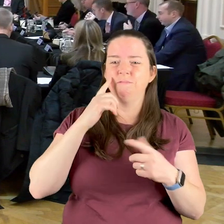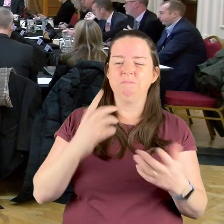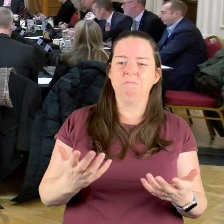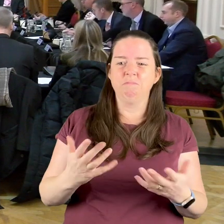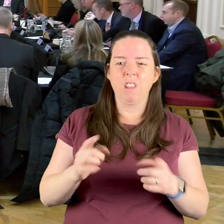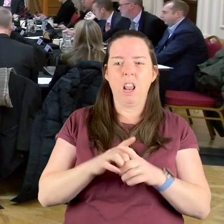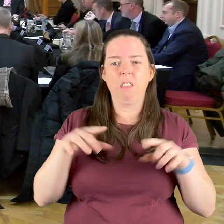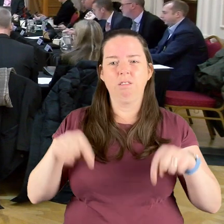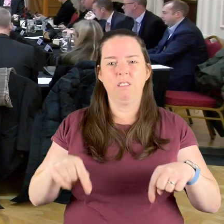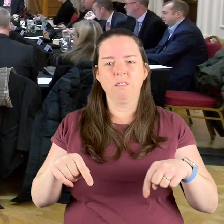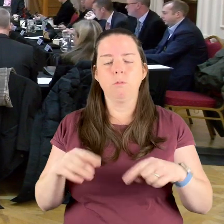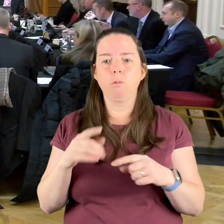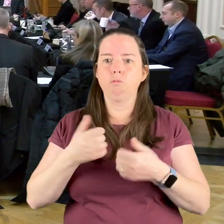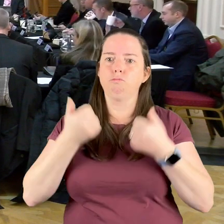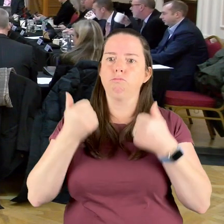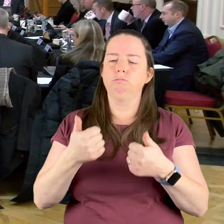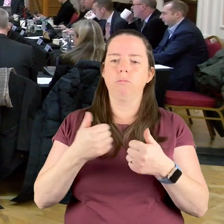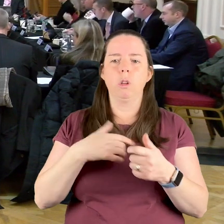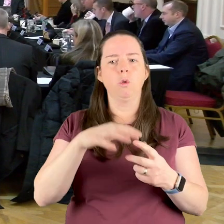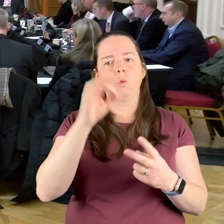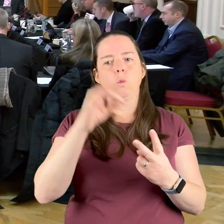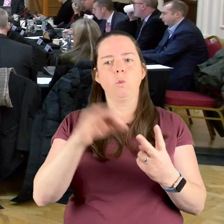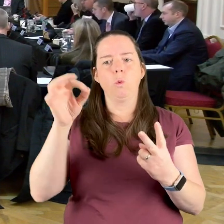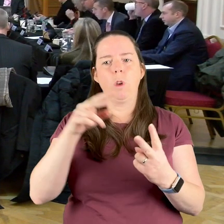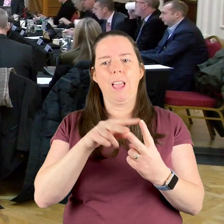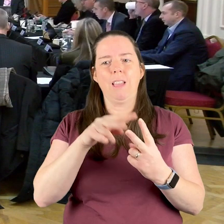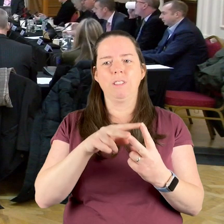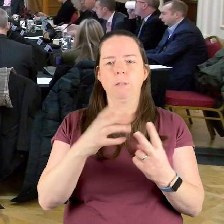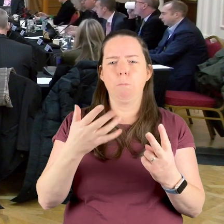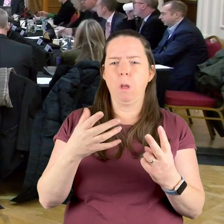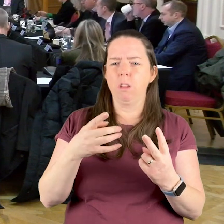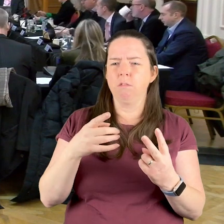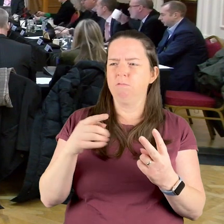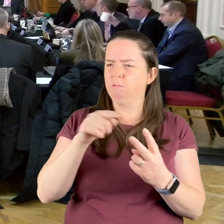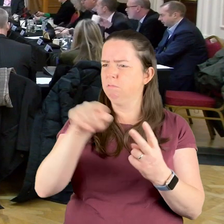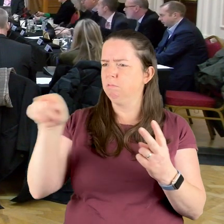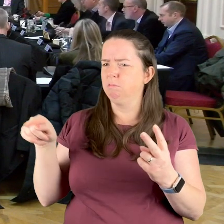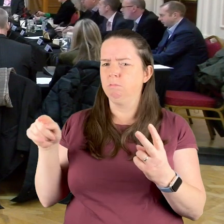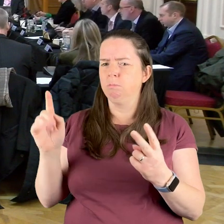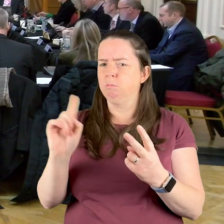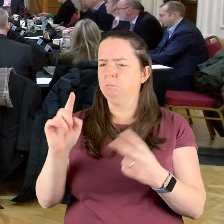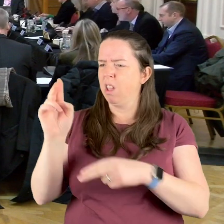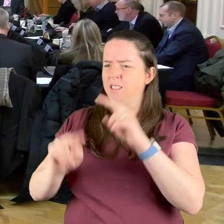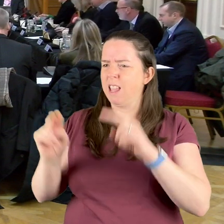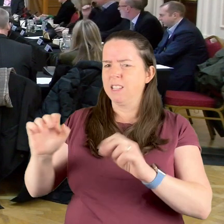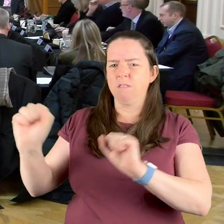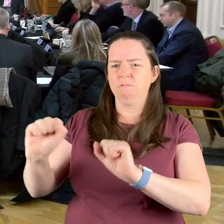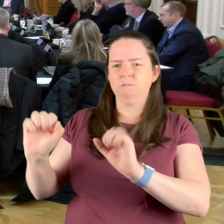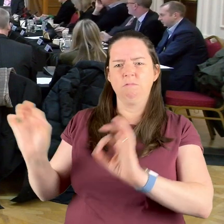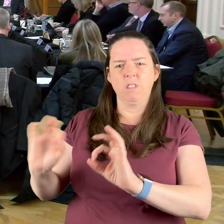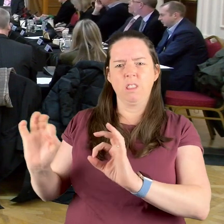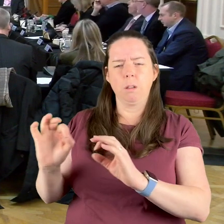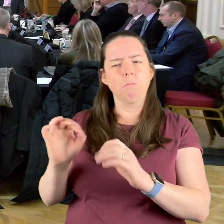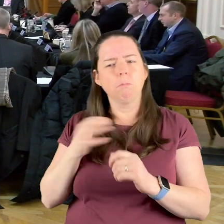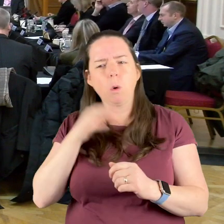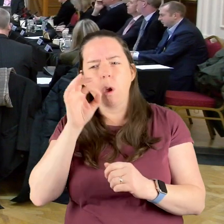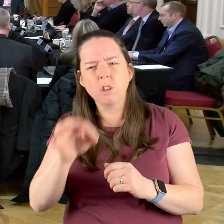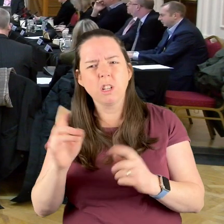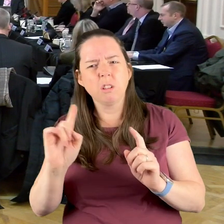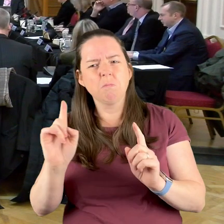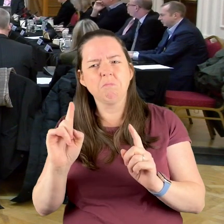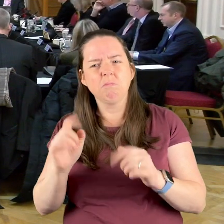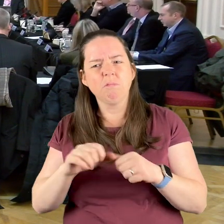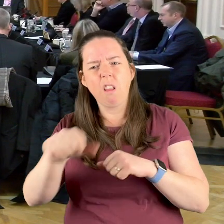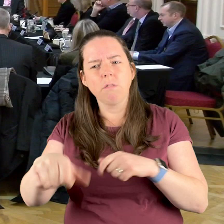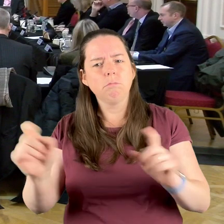first time we've done this, I think, in this way. So great that we've managed to pick two areas, but it's all the other stuff that we're not assessing, I suppose.